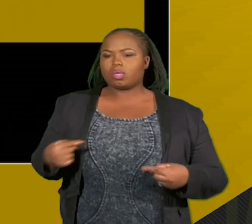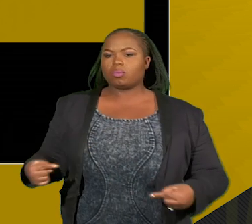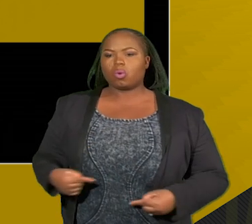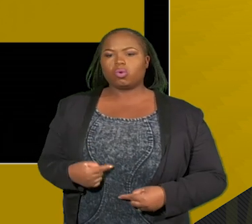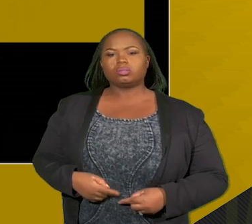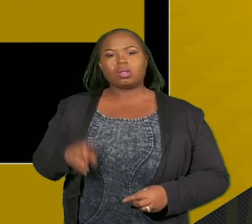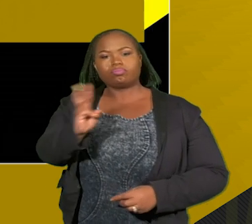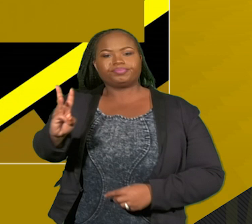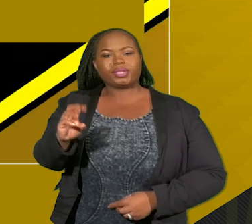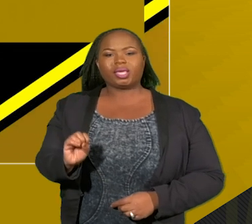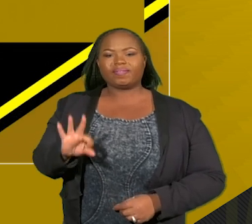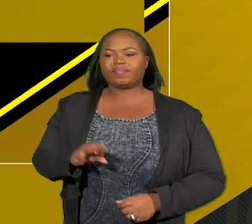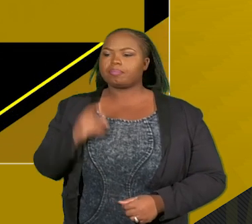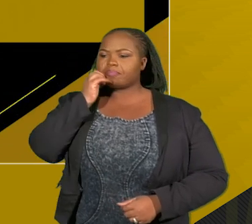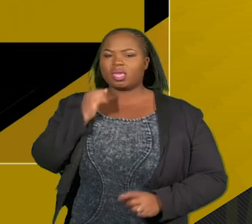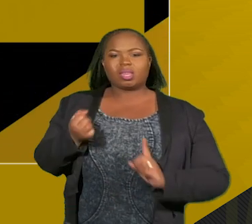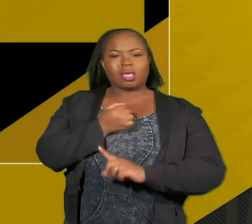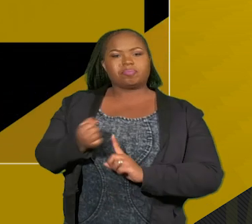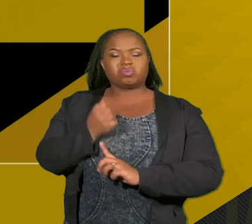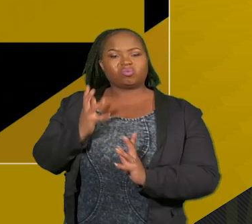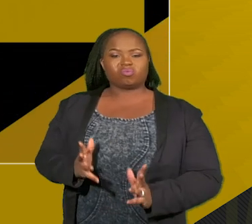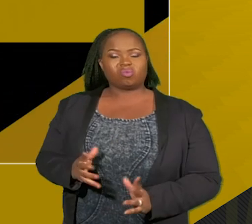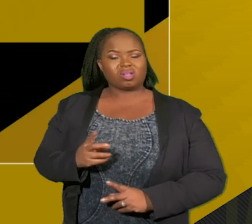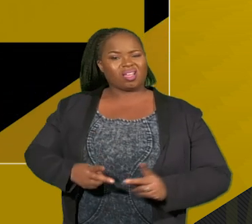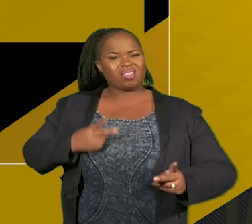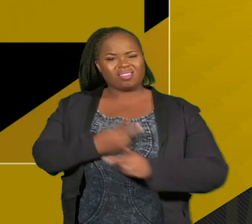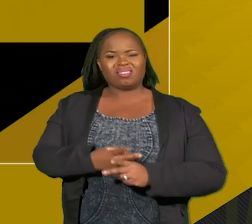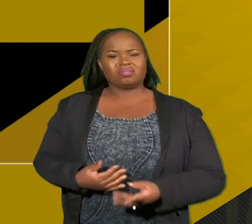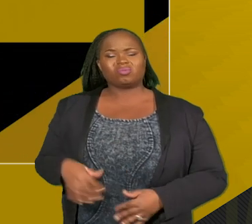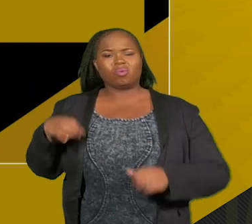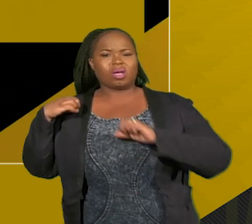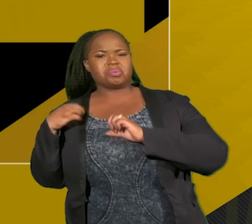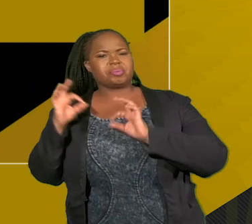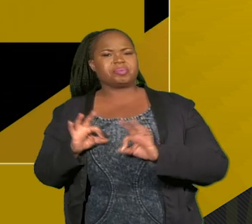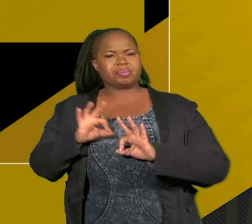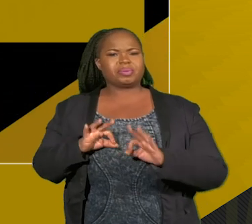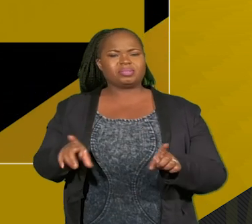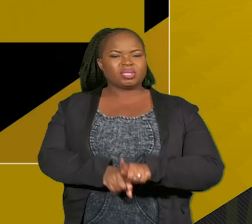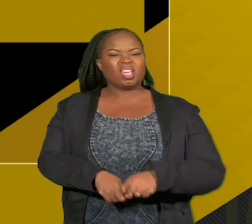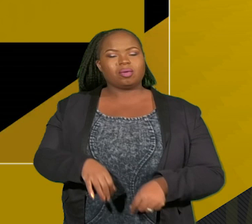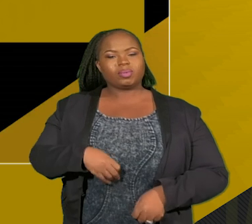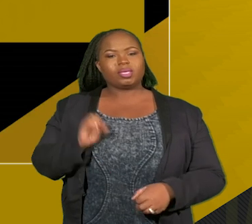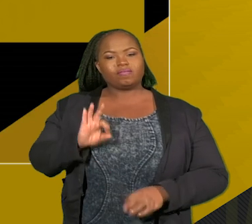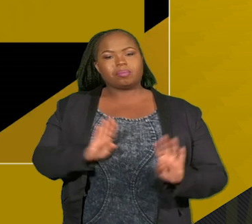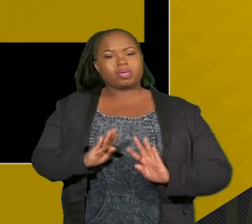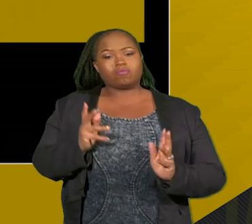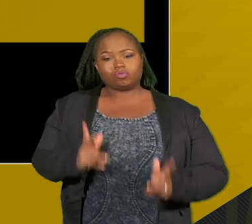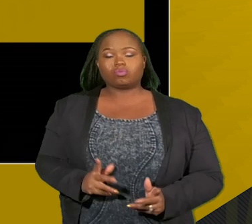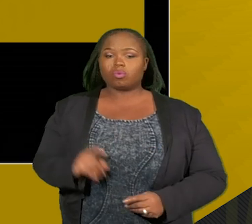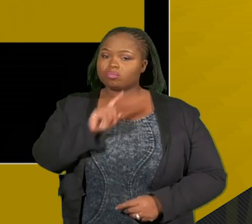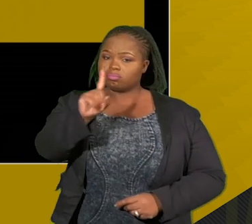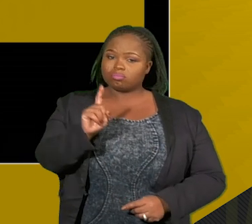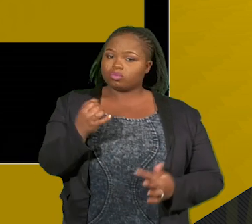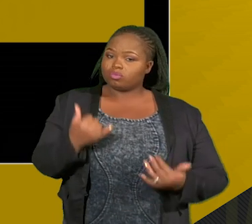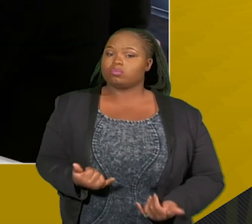their abusive behavior. Men aren't held accountable even as boys for their actions.